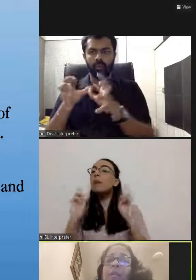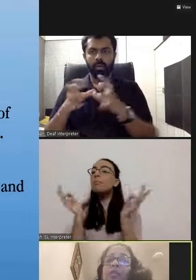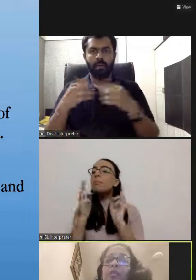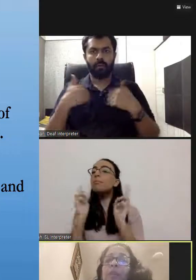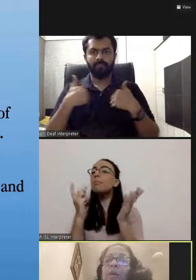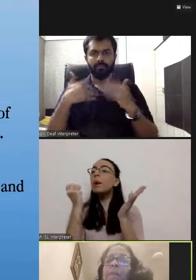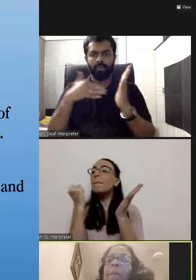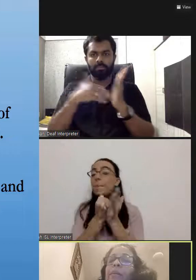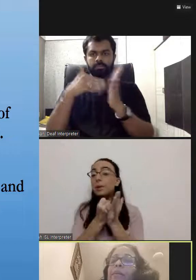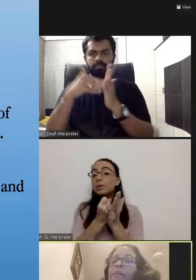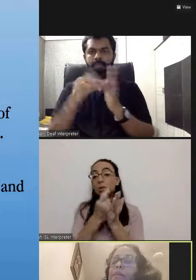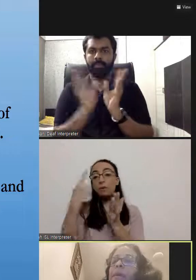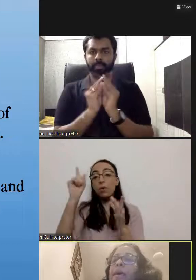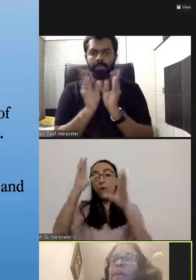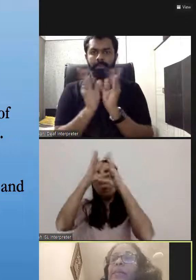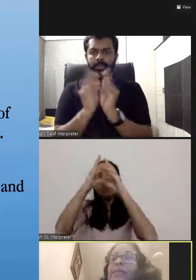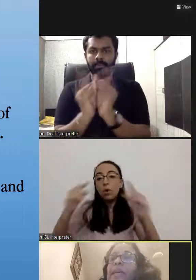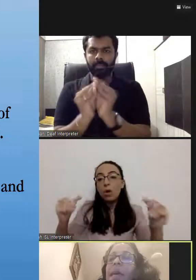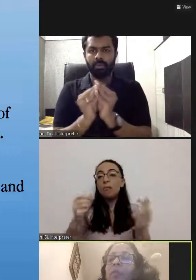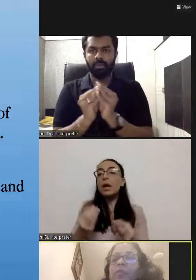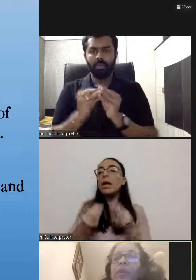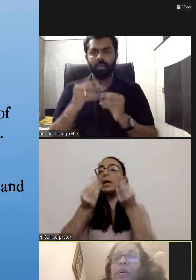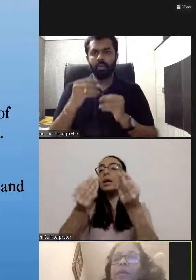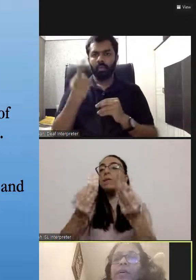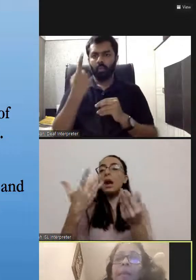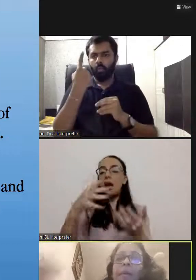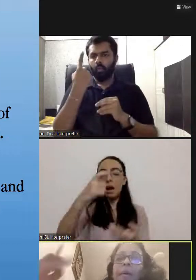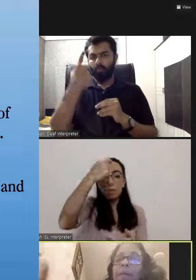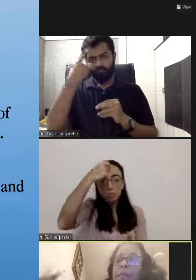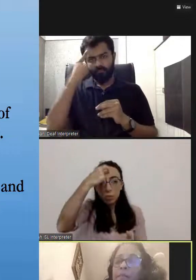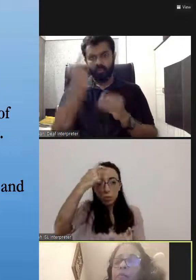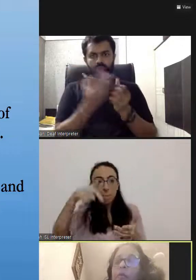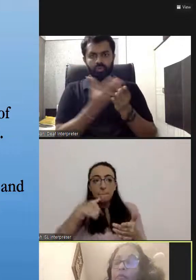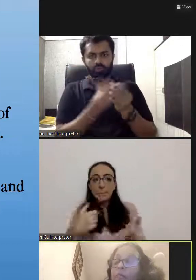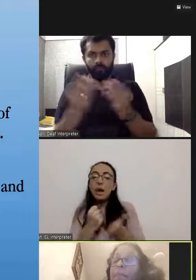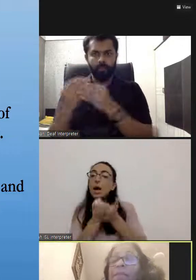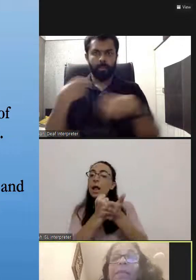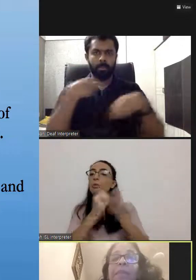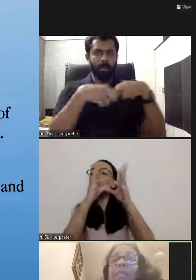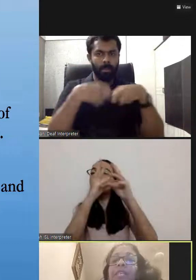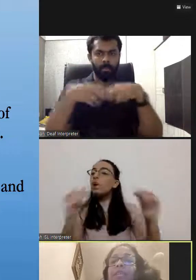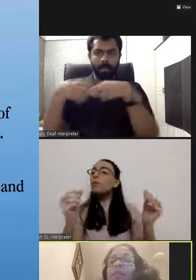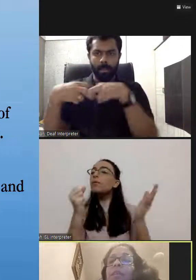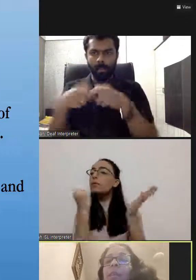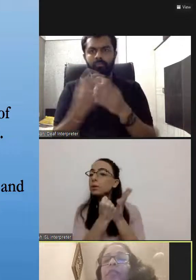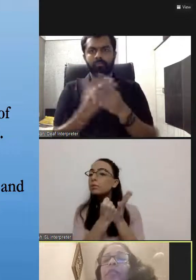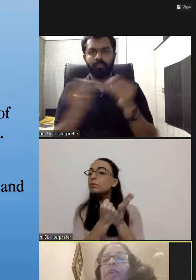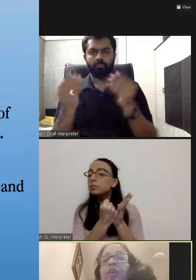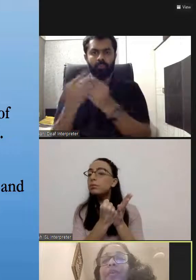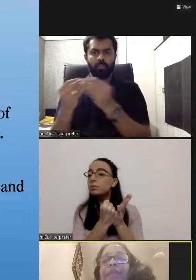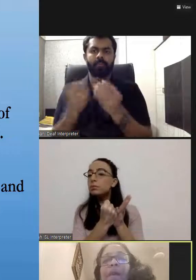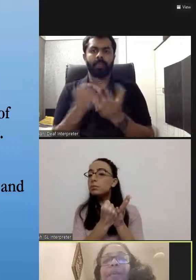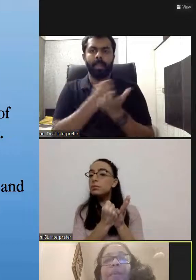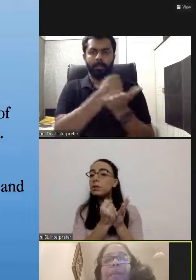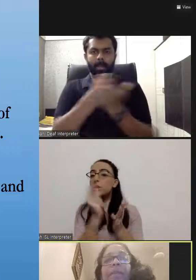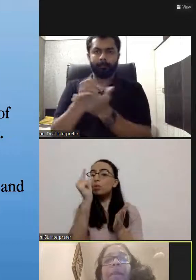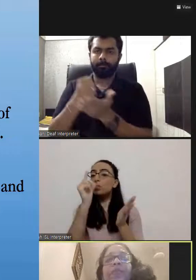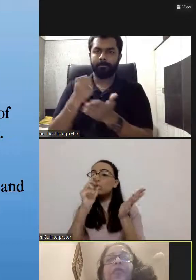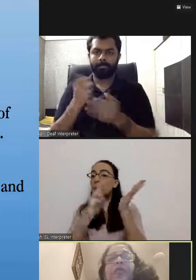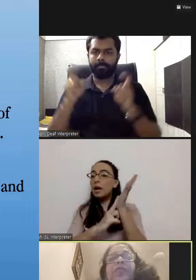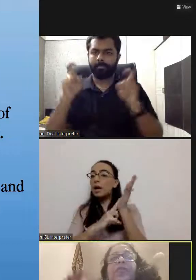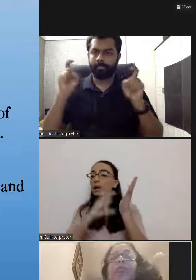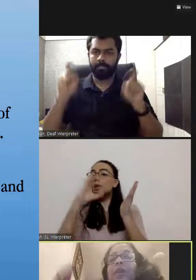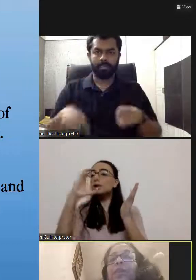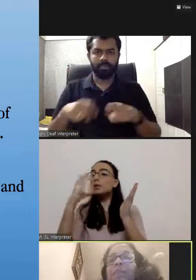solutions to matters arising out of the for the implementation of the UNCRPD.